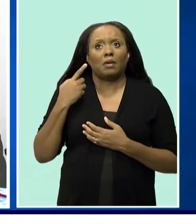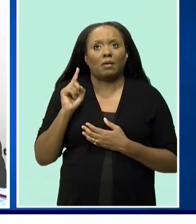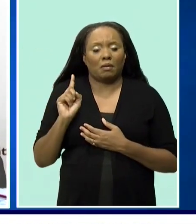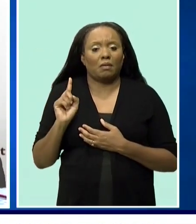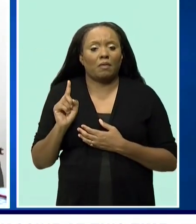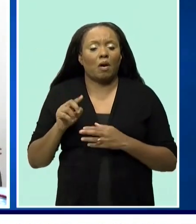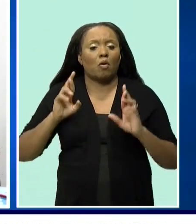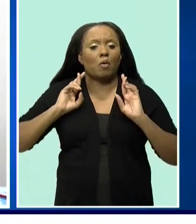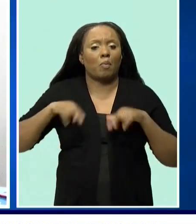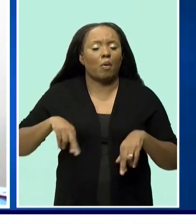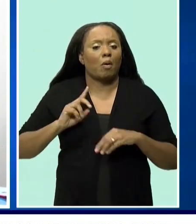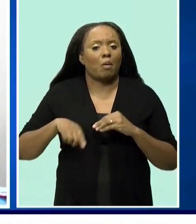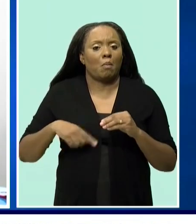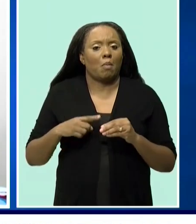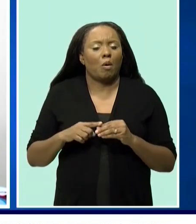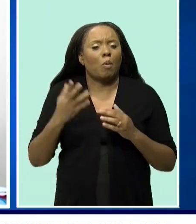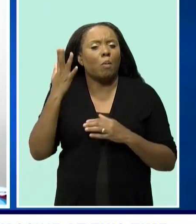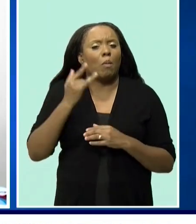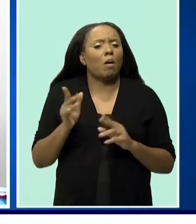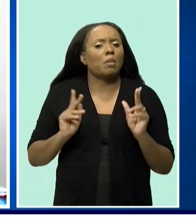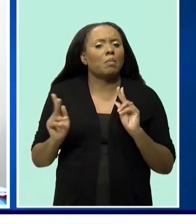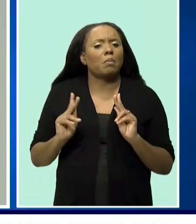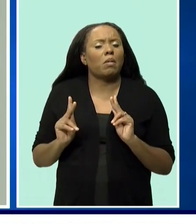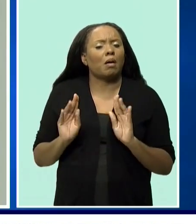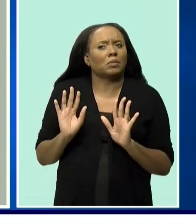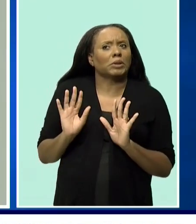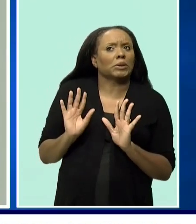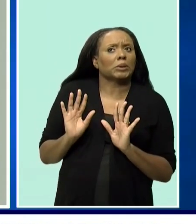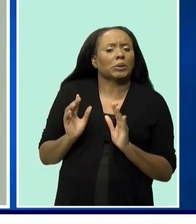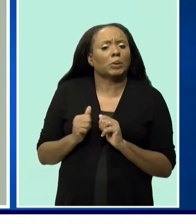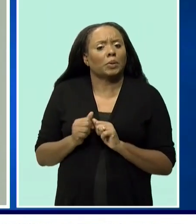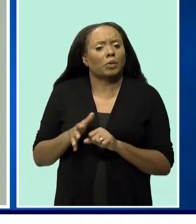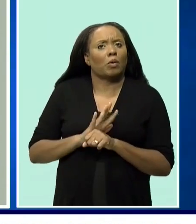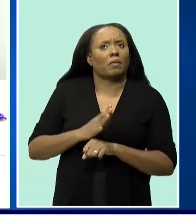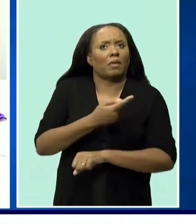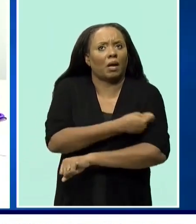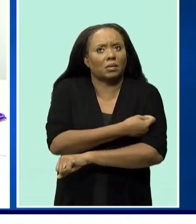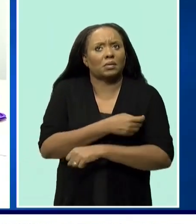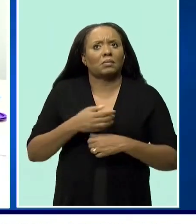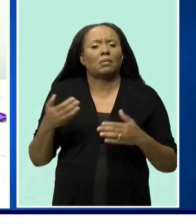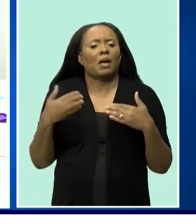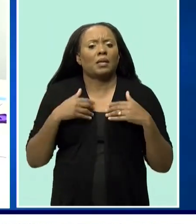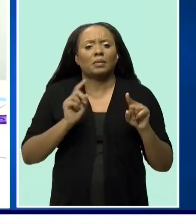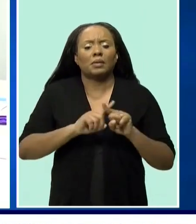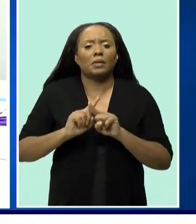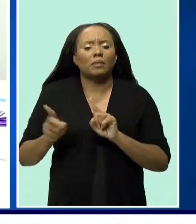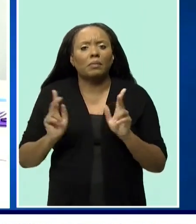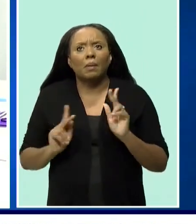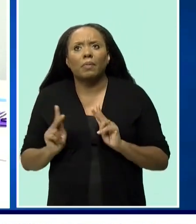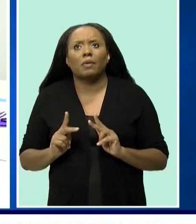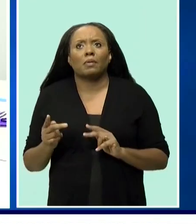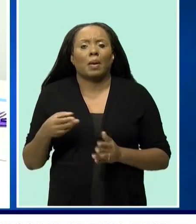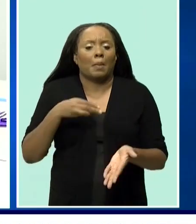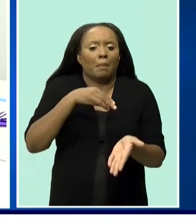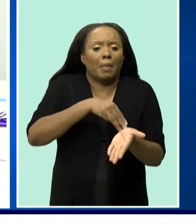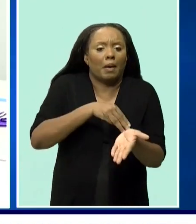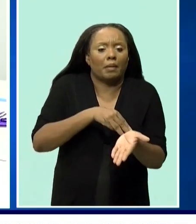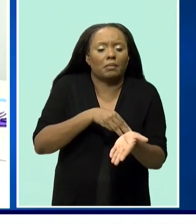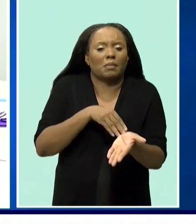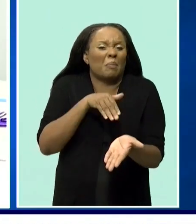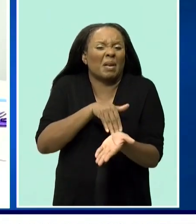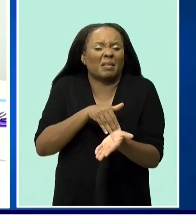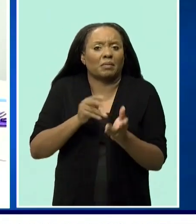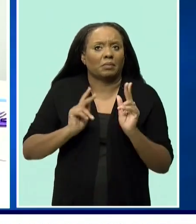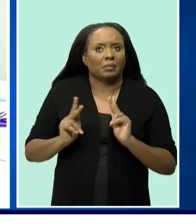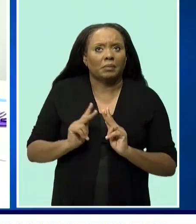Survey Report 2022, attended by UN, UNAID, and high-ranking local medical officials. In expressing his